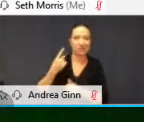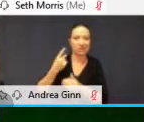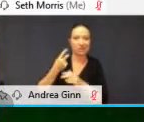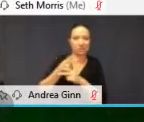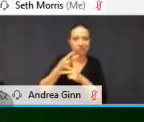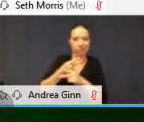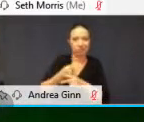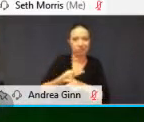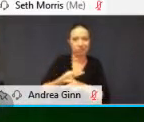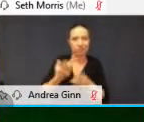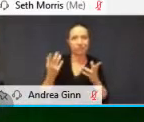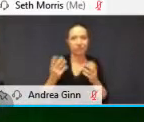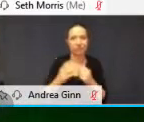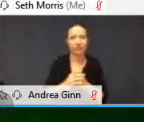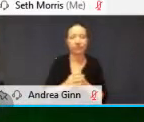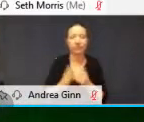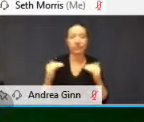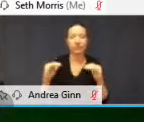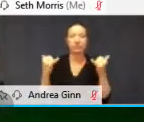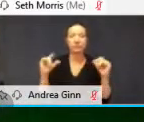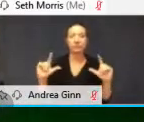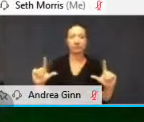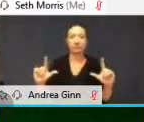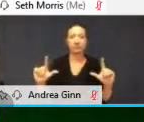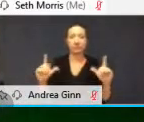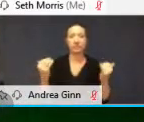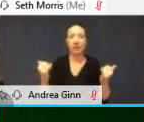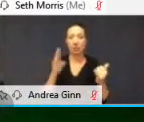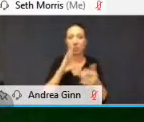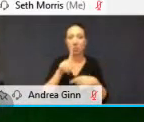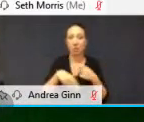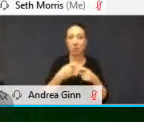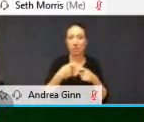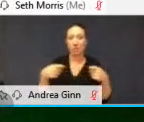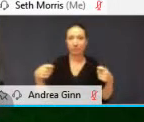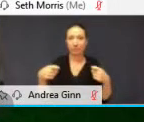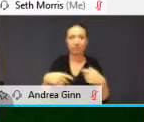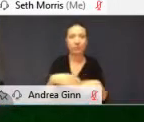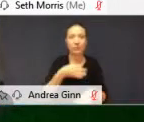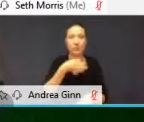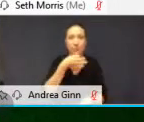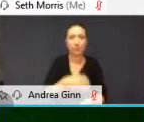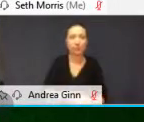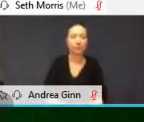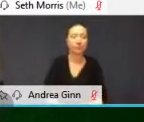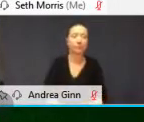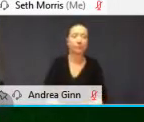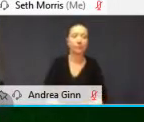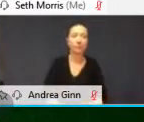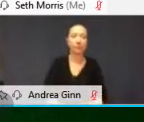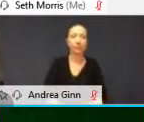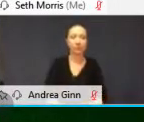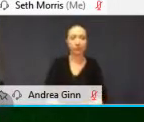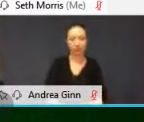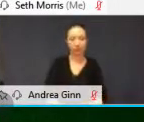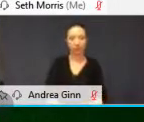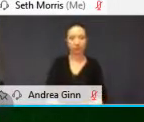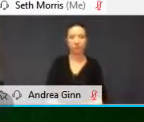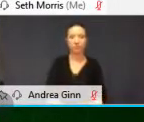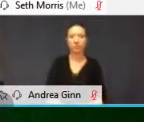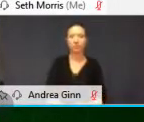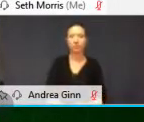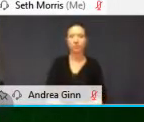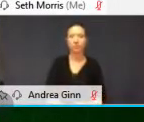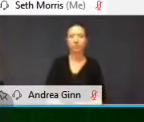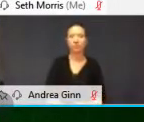Okay, next slide, and I'm going to wrap up. Okay, next slide. I'm showing here, just for